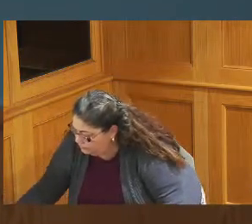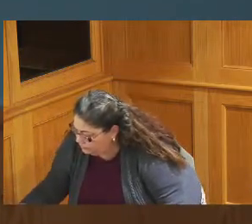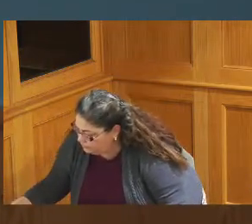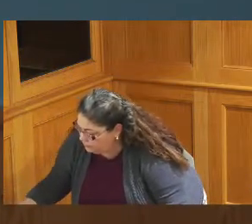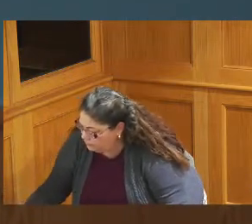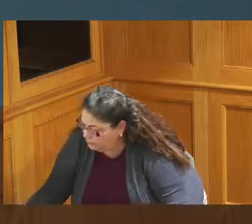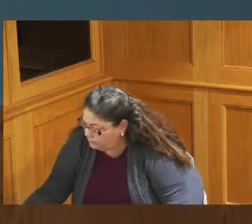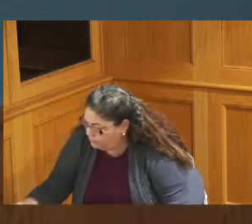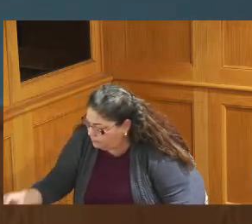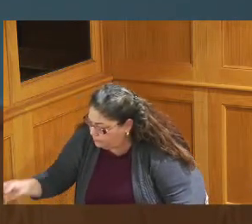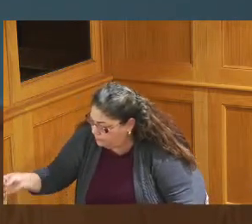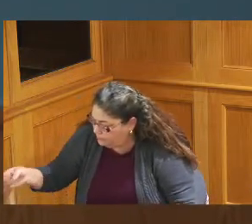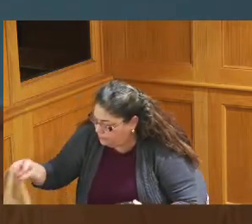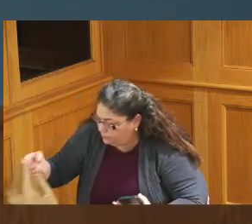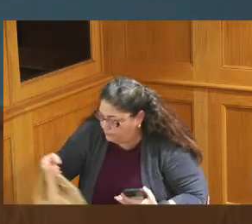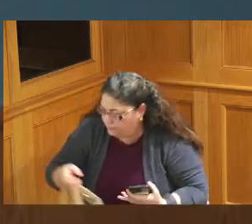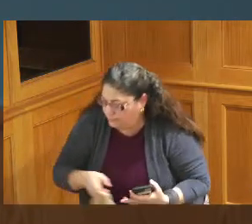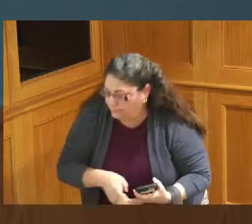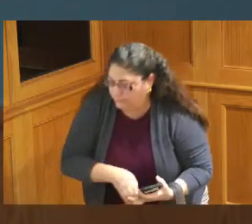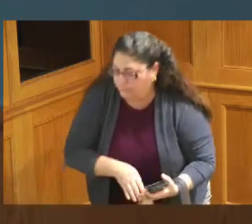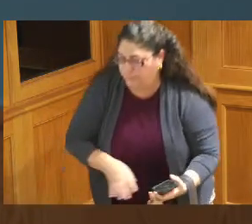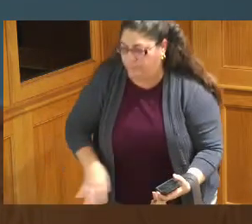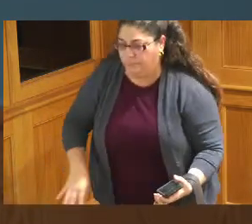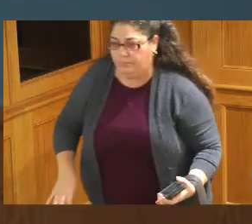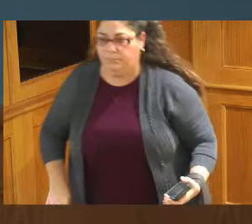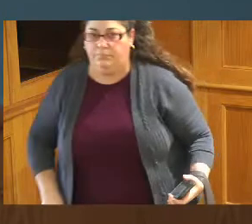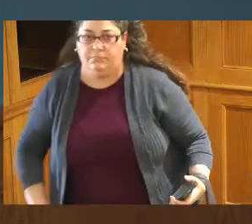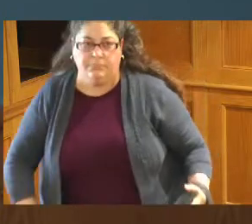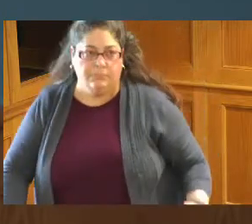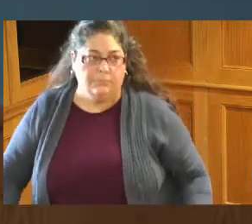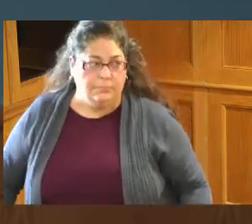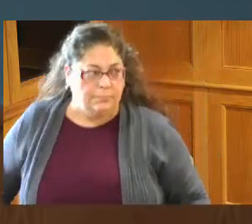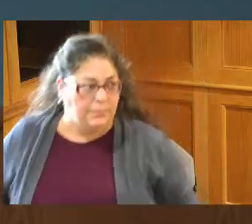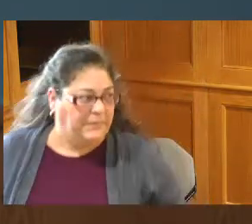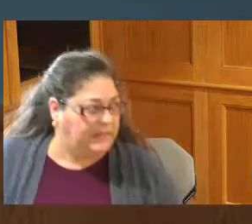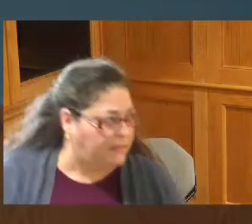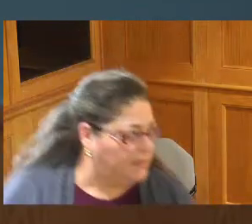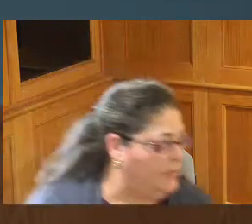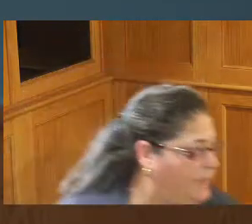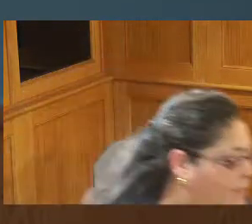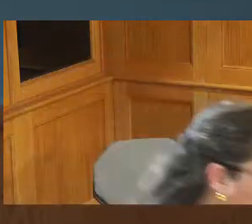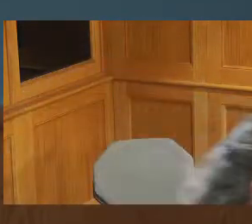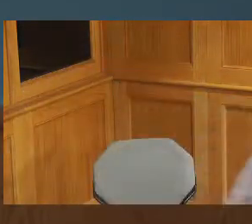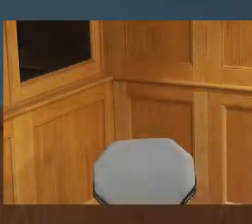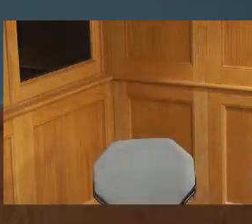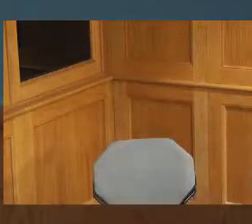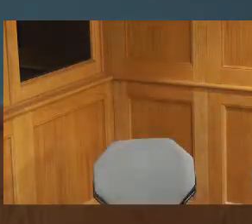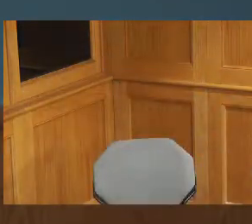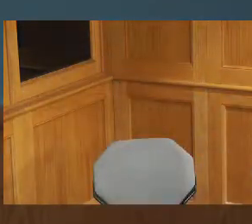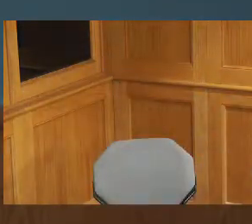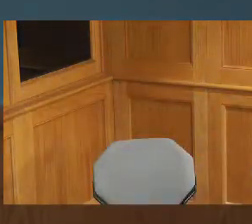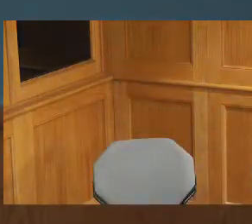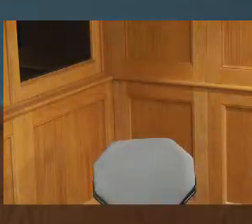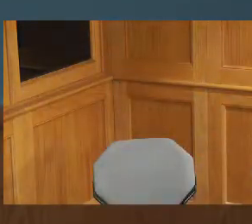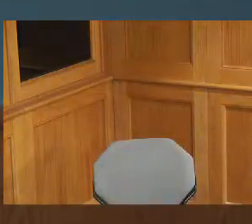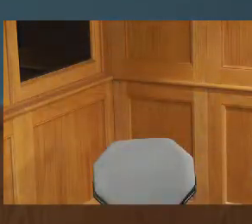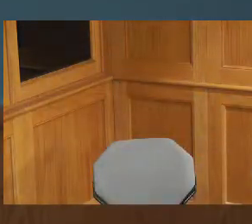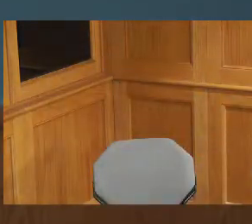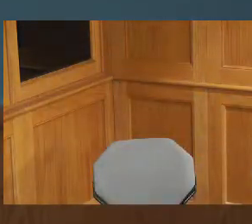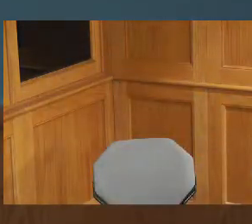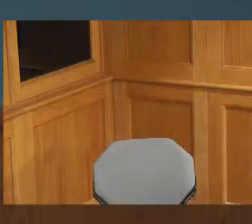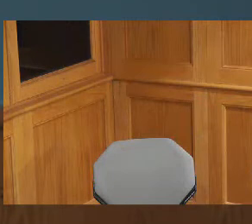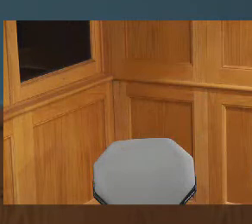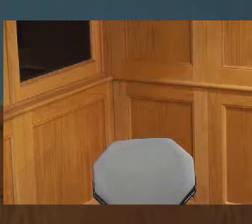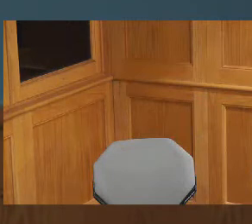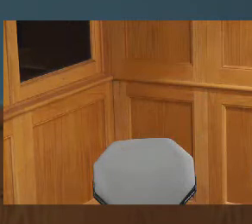good start. These numbers are very good numbers. It shows that there's a need, and I think you have